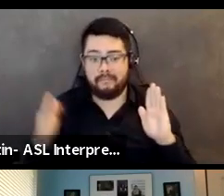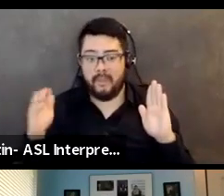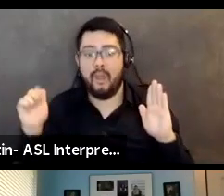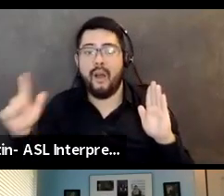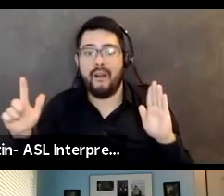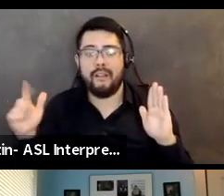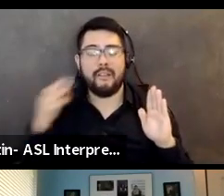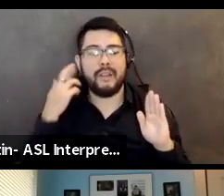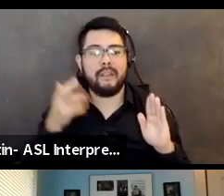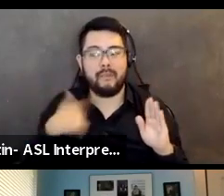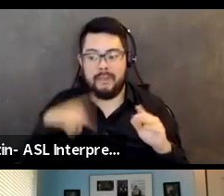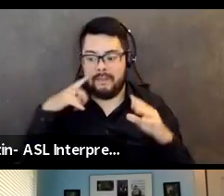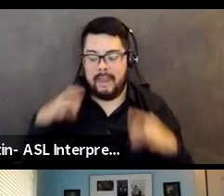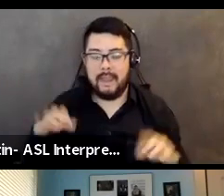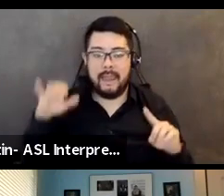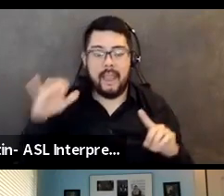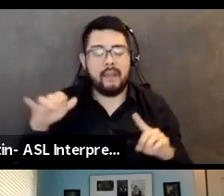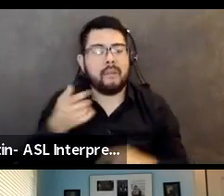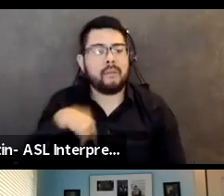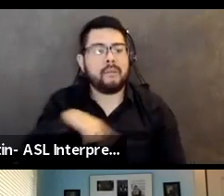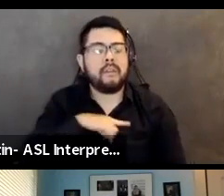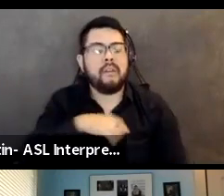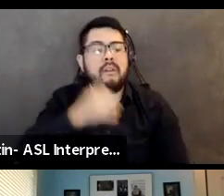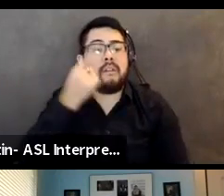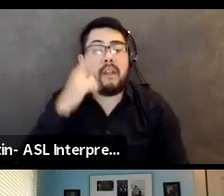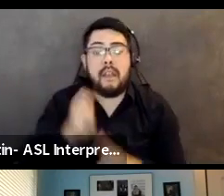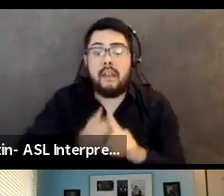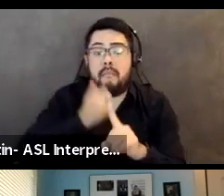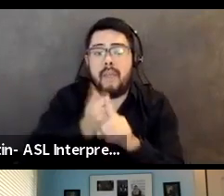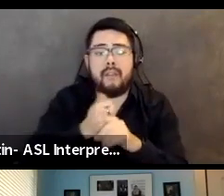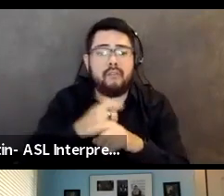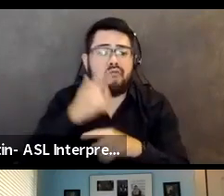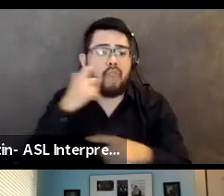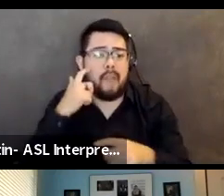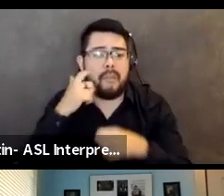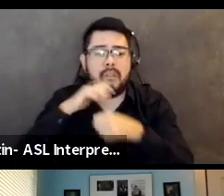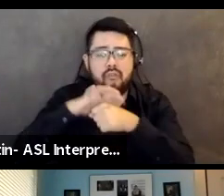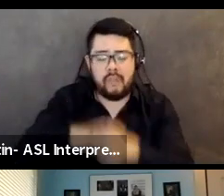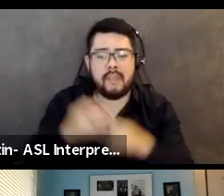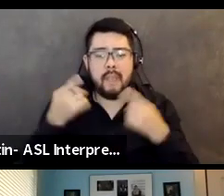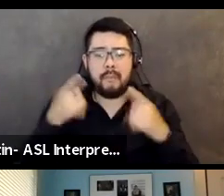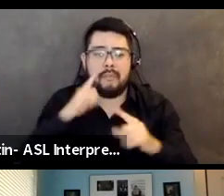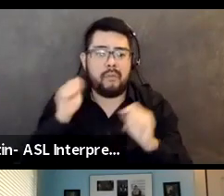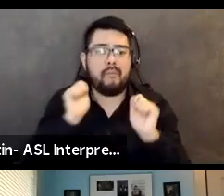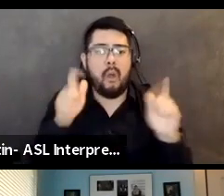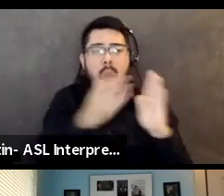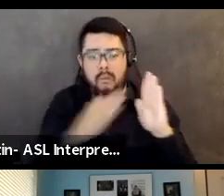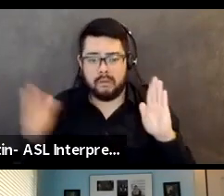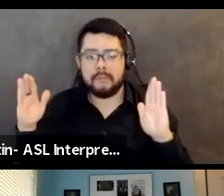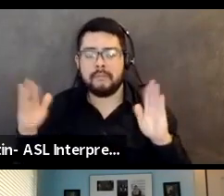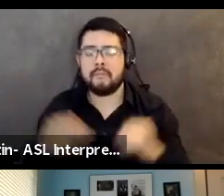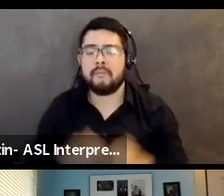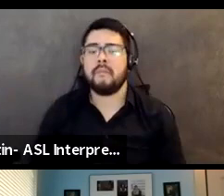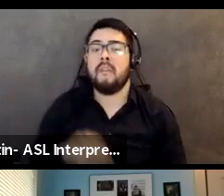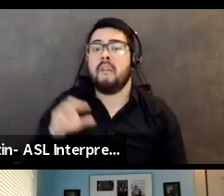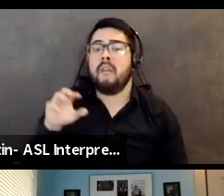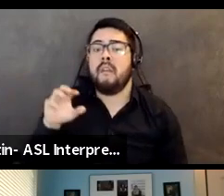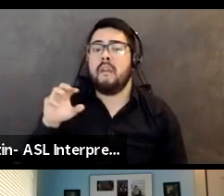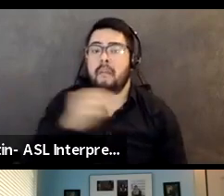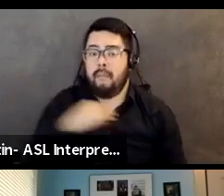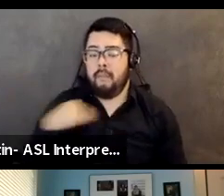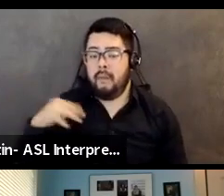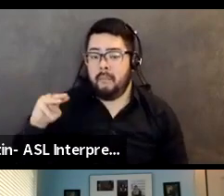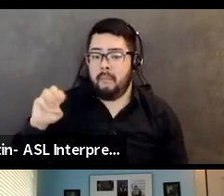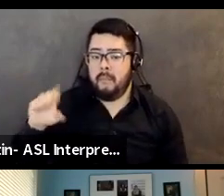recognize the impact of trauma and stress across all those ages and the importance of relationships for those very young